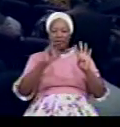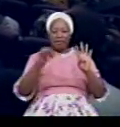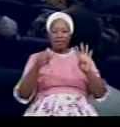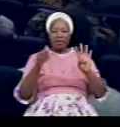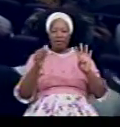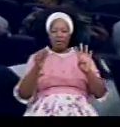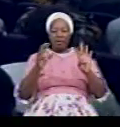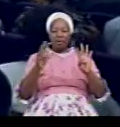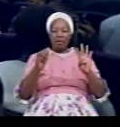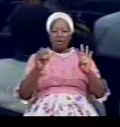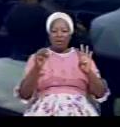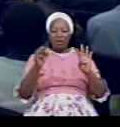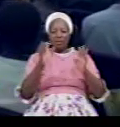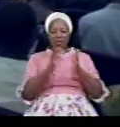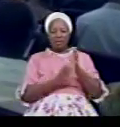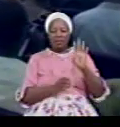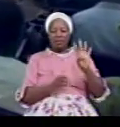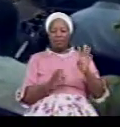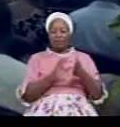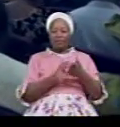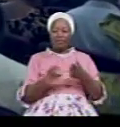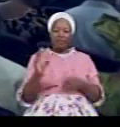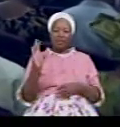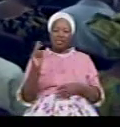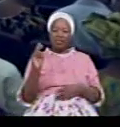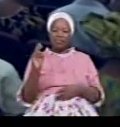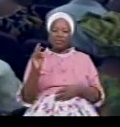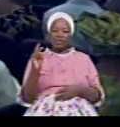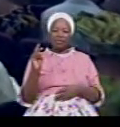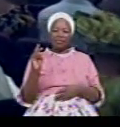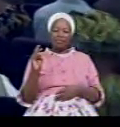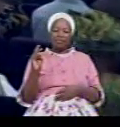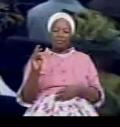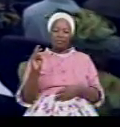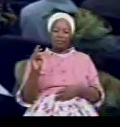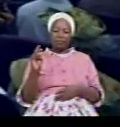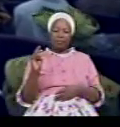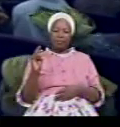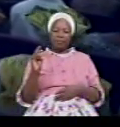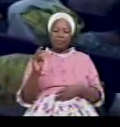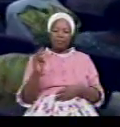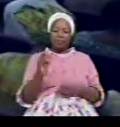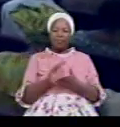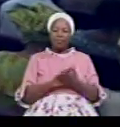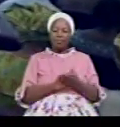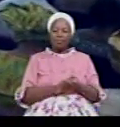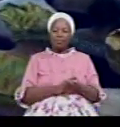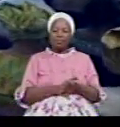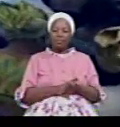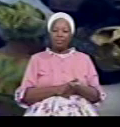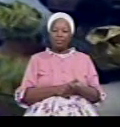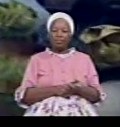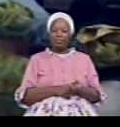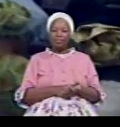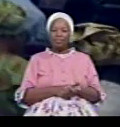verse 17. James chapter 4, verse 17.